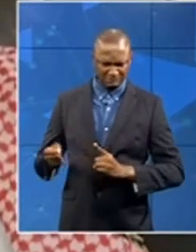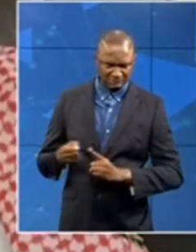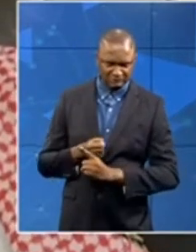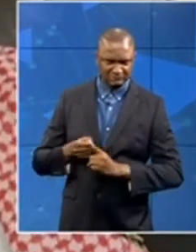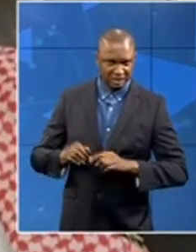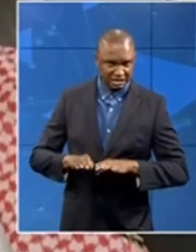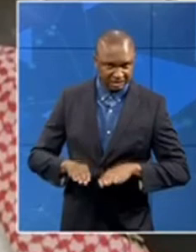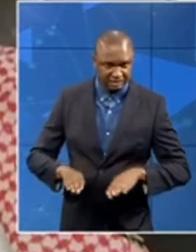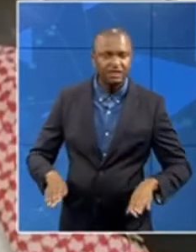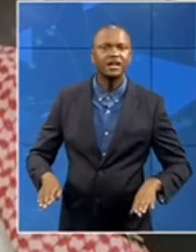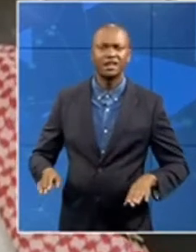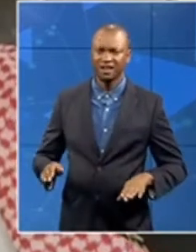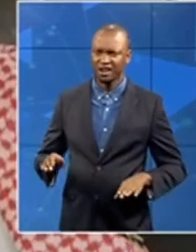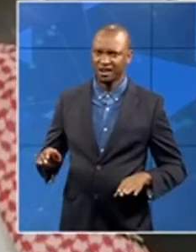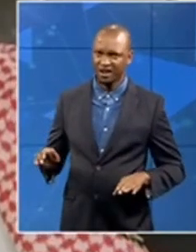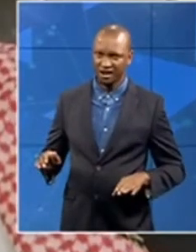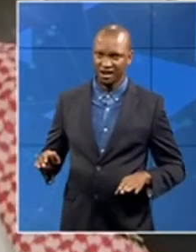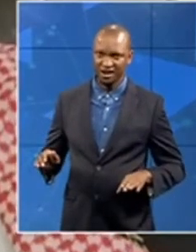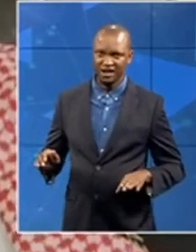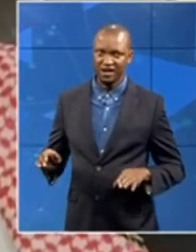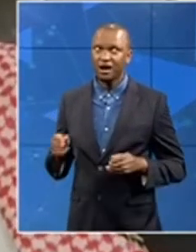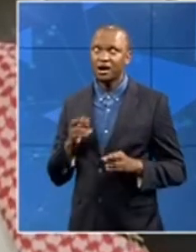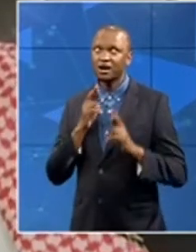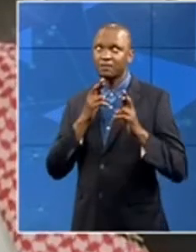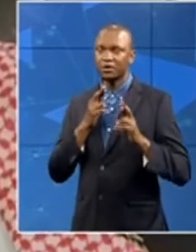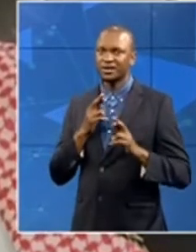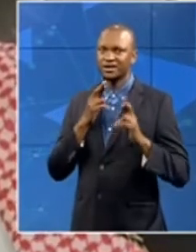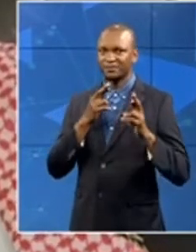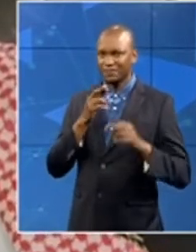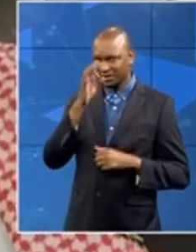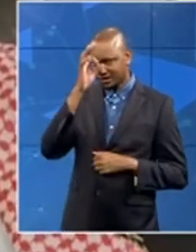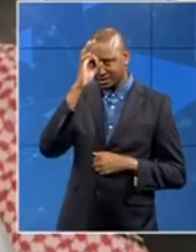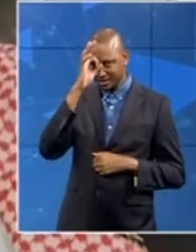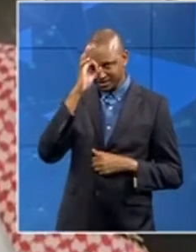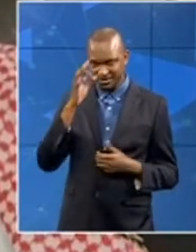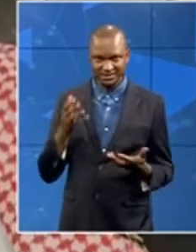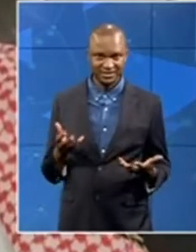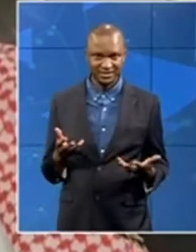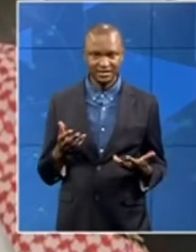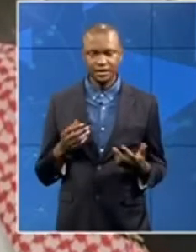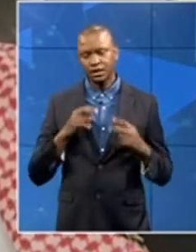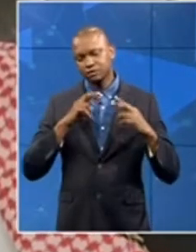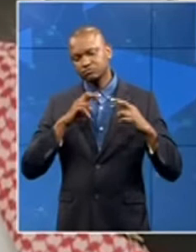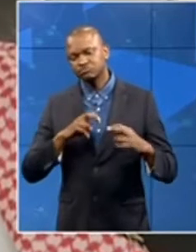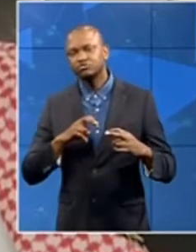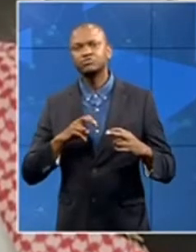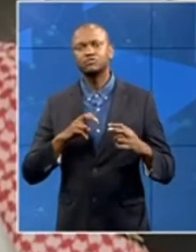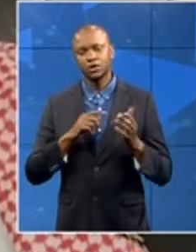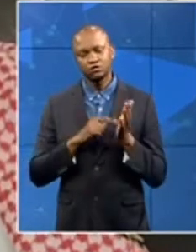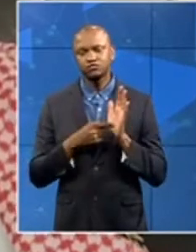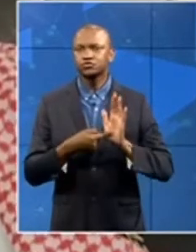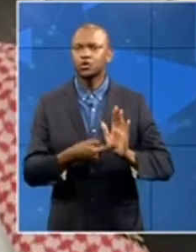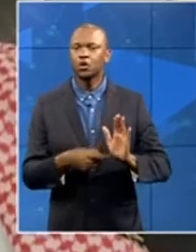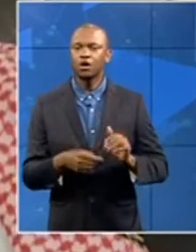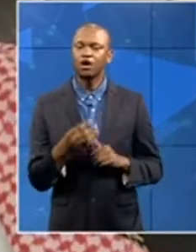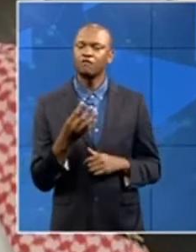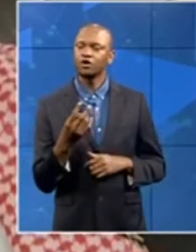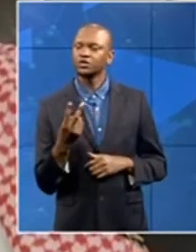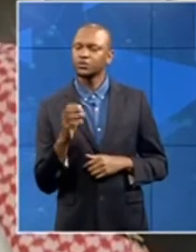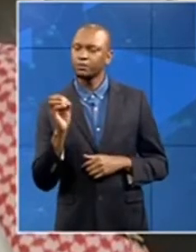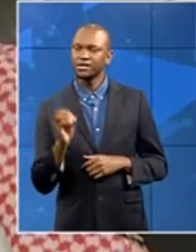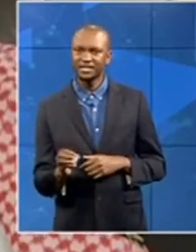children being reported to police. And a UBS Optimist study also shows that about 42% of children in